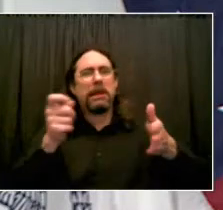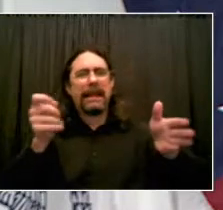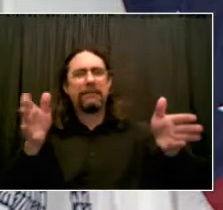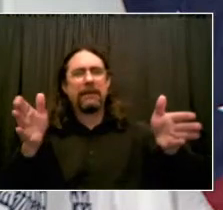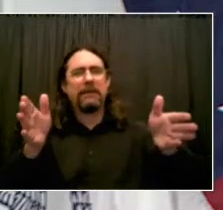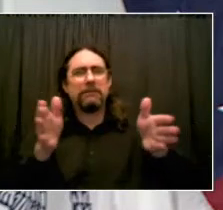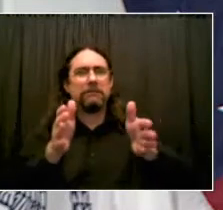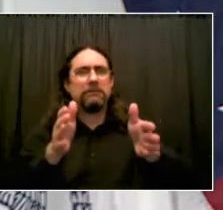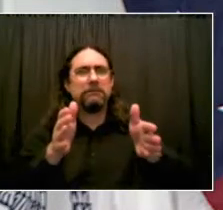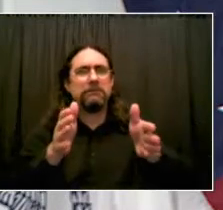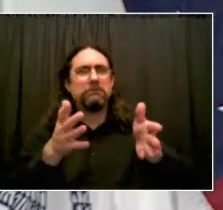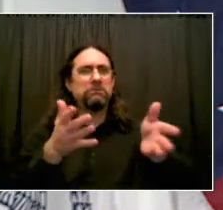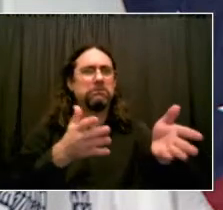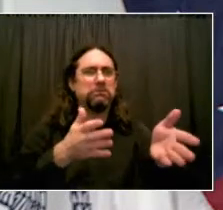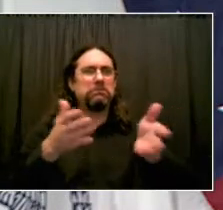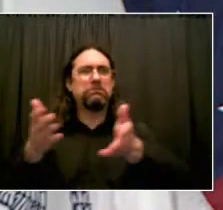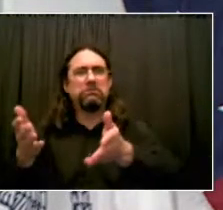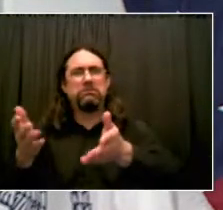Hear me okay? There you go.